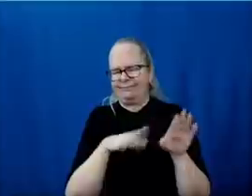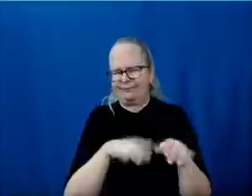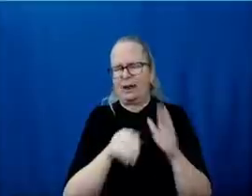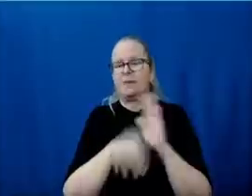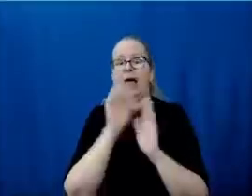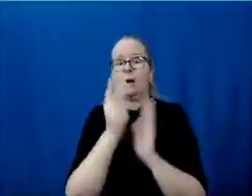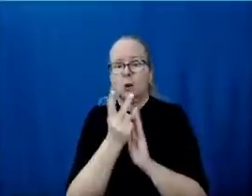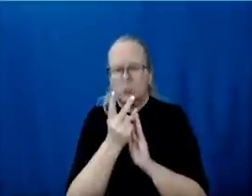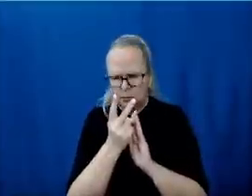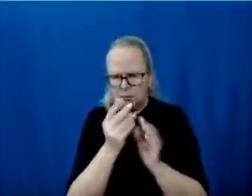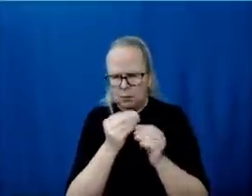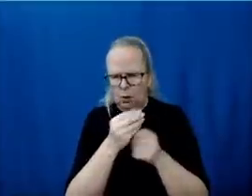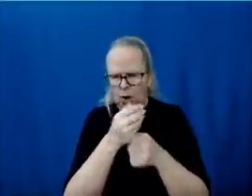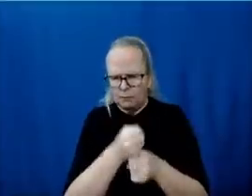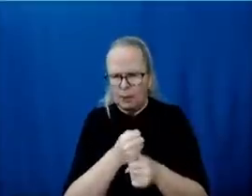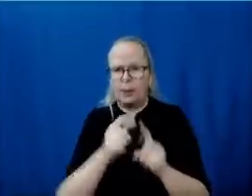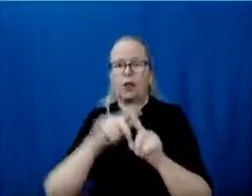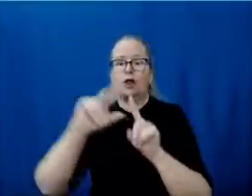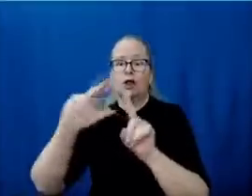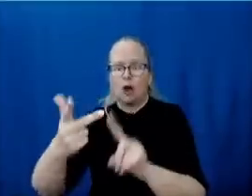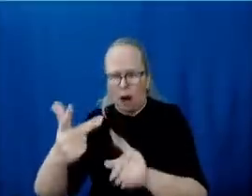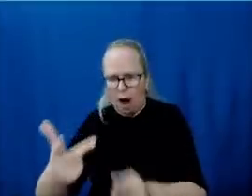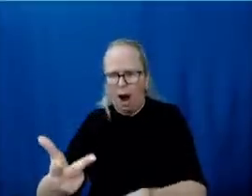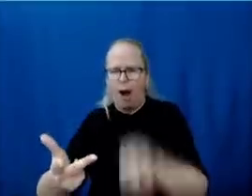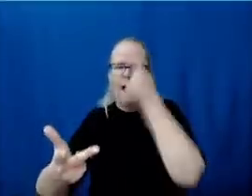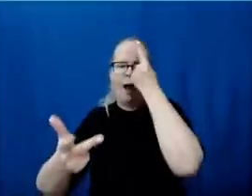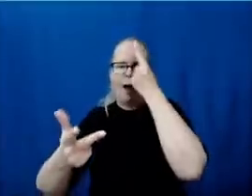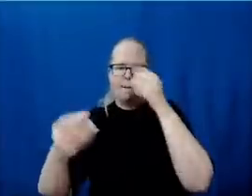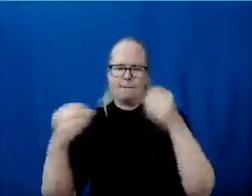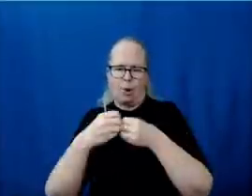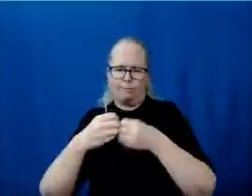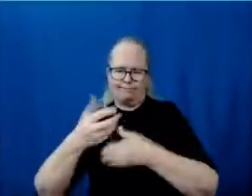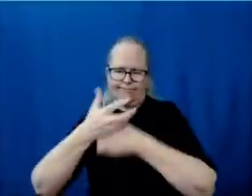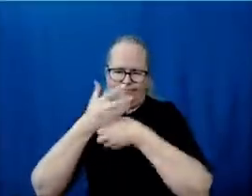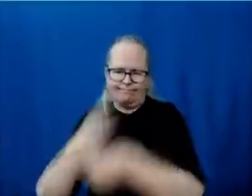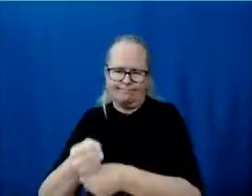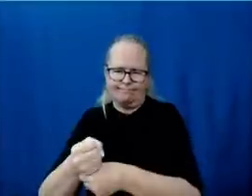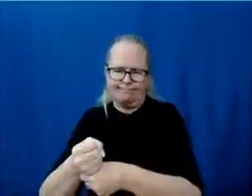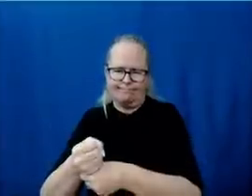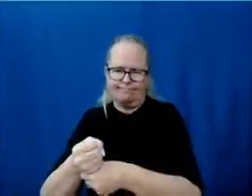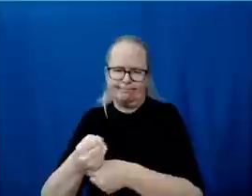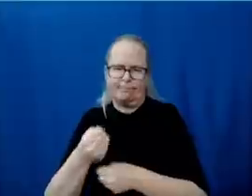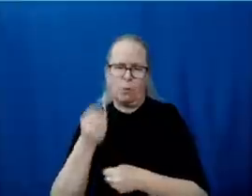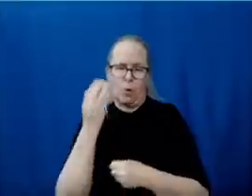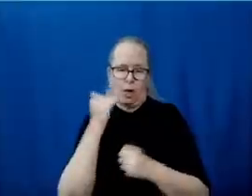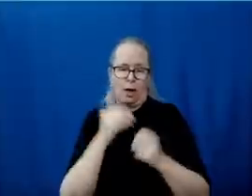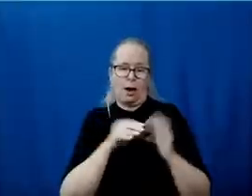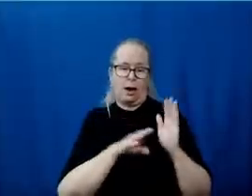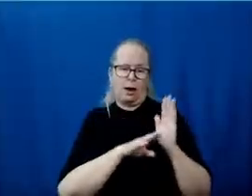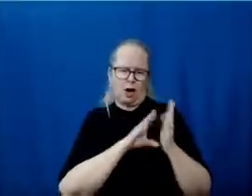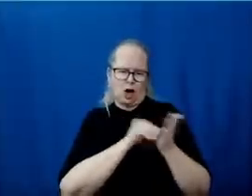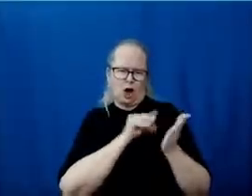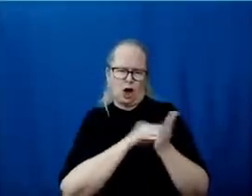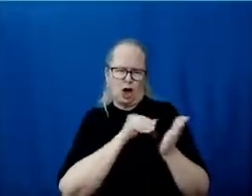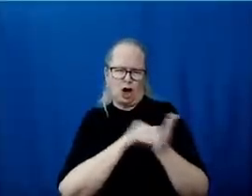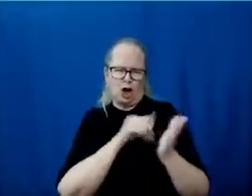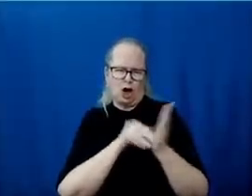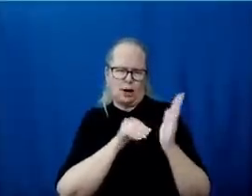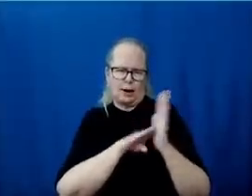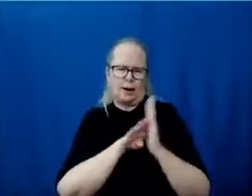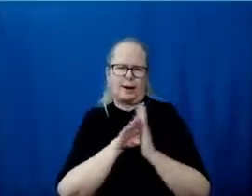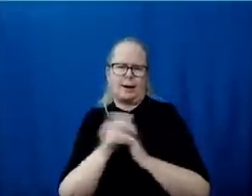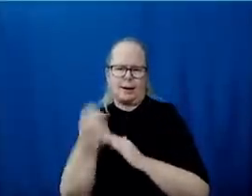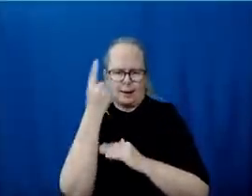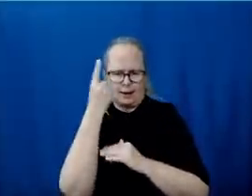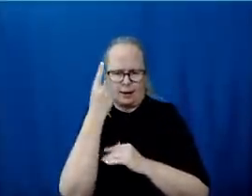bit more confident. We know the direction things are heading. And by the time we've had 3 in a row, we're feeling really confident. And we developed that over 2 years of